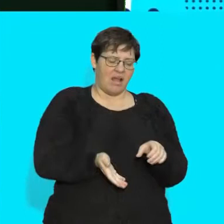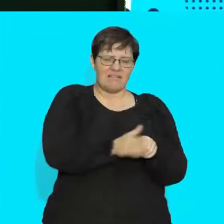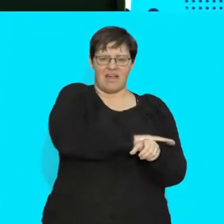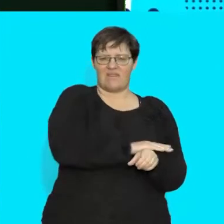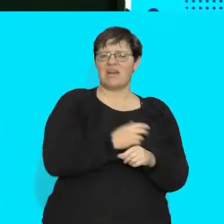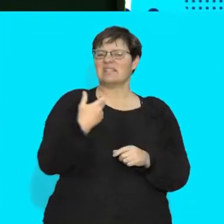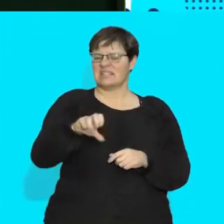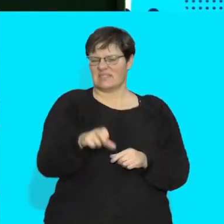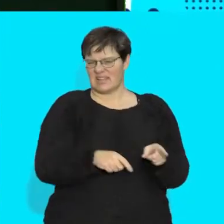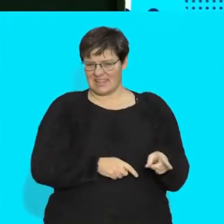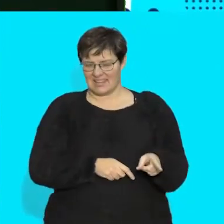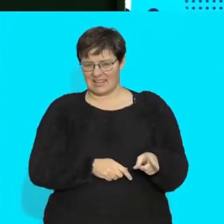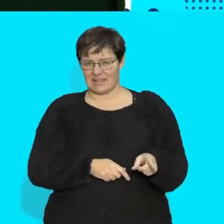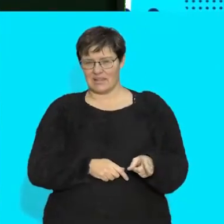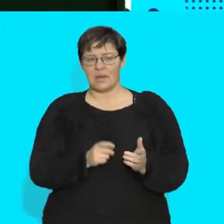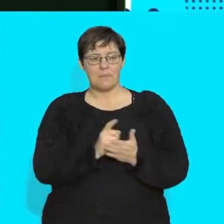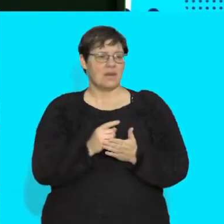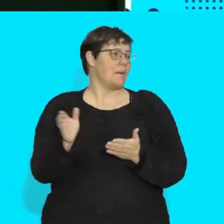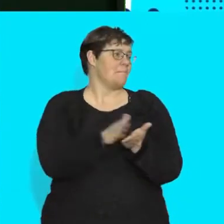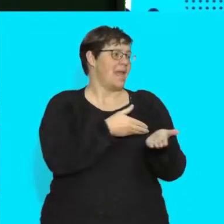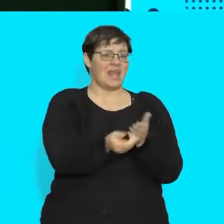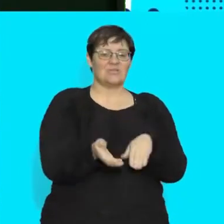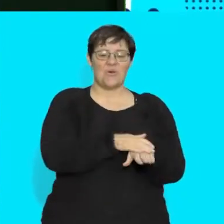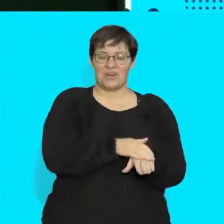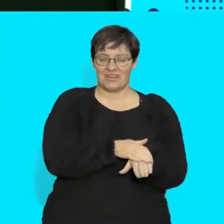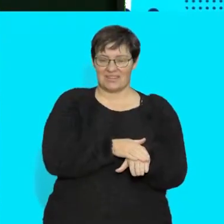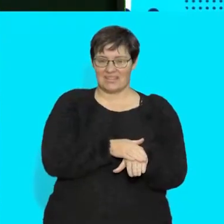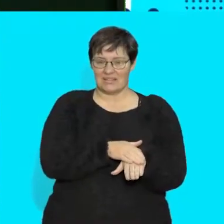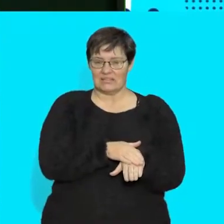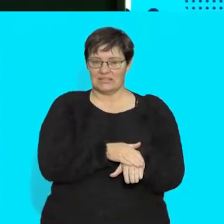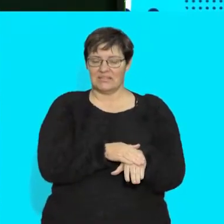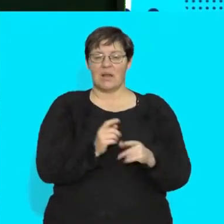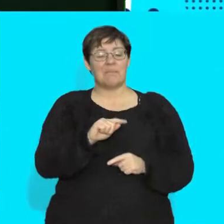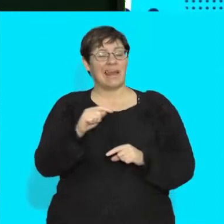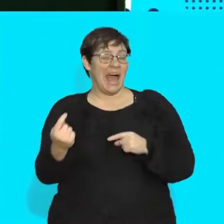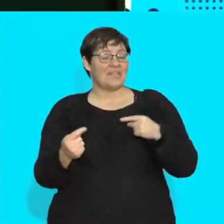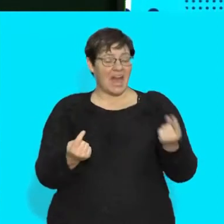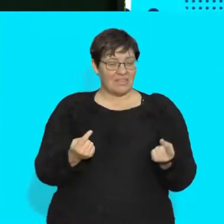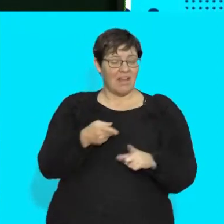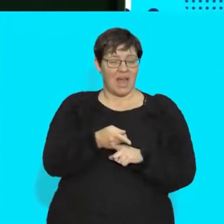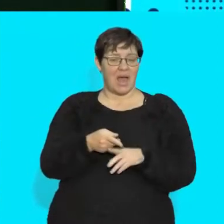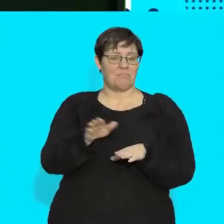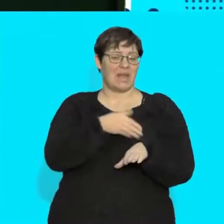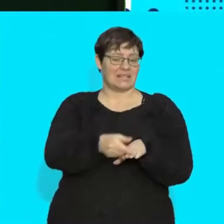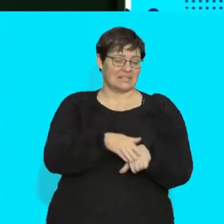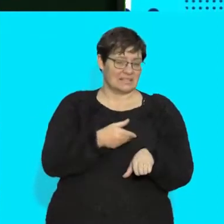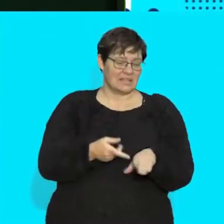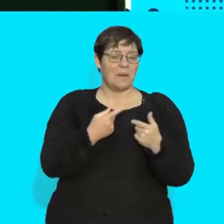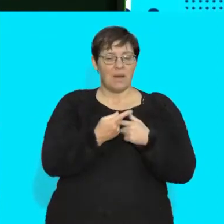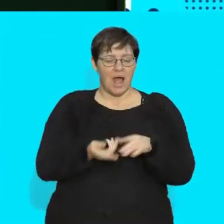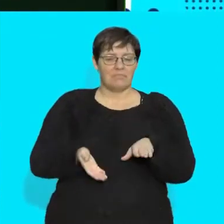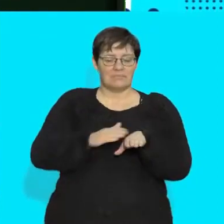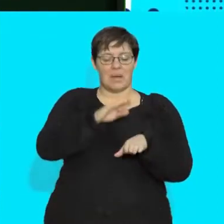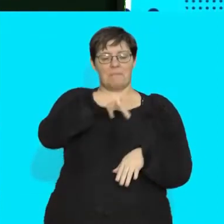process of not just painting on another layer of paint, but rather